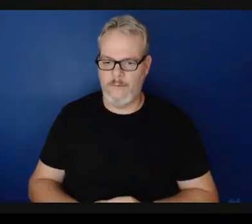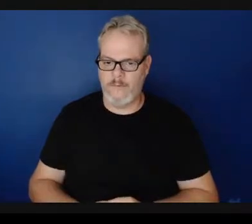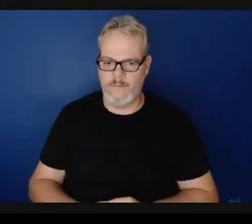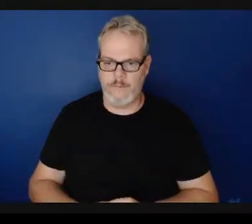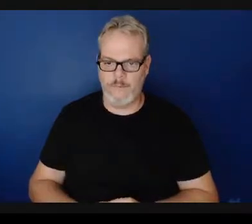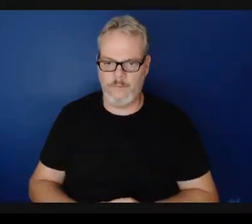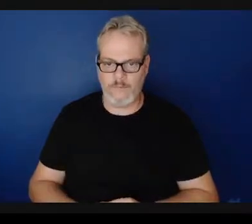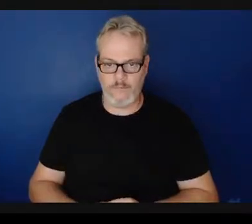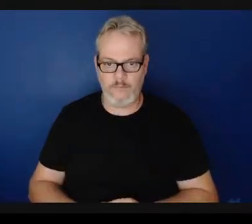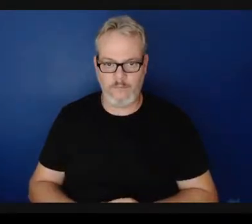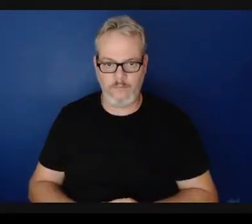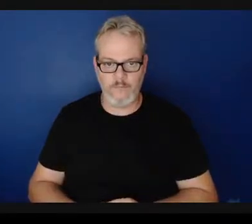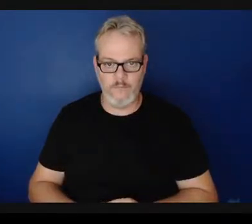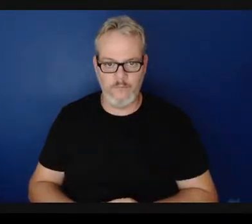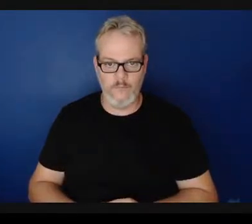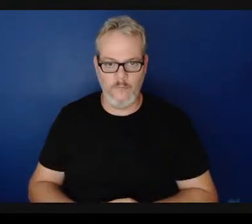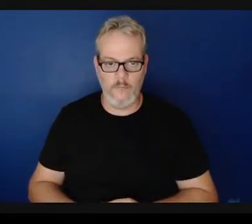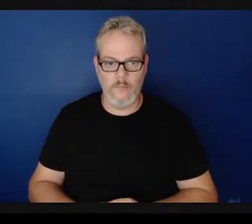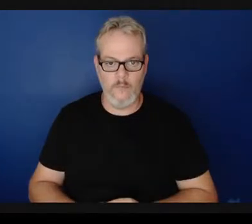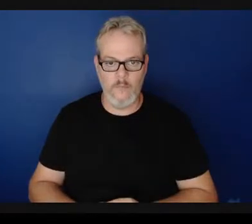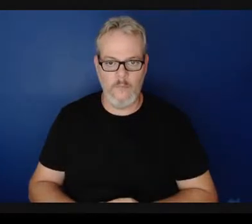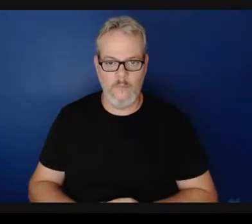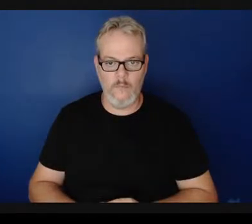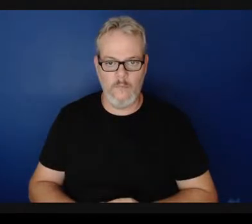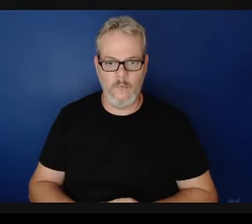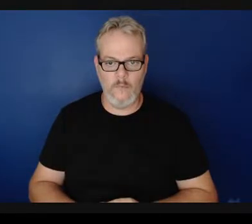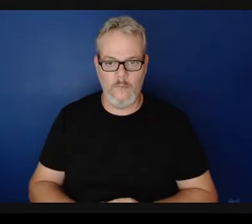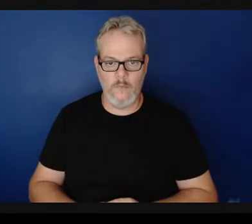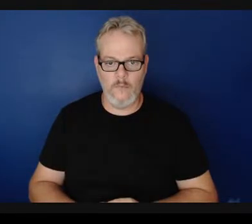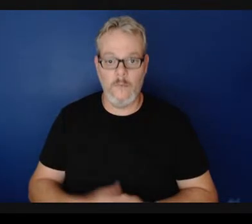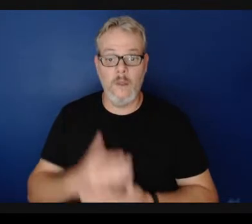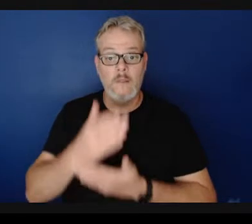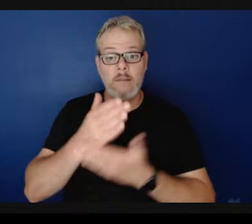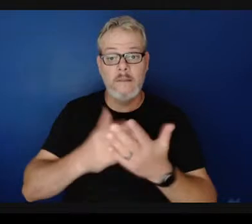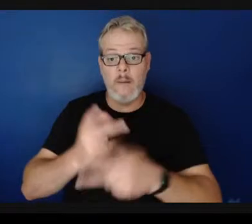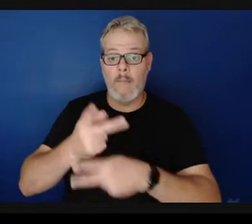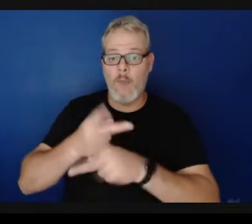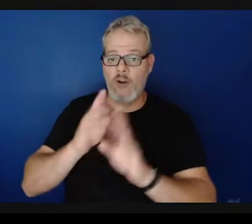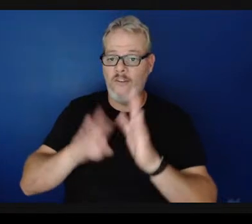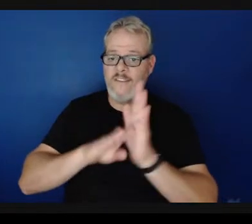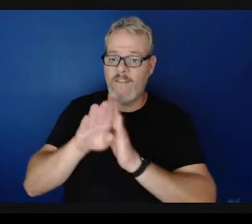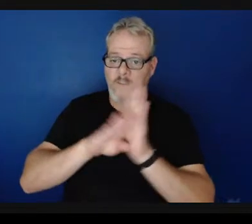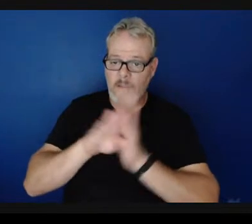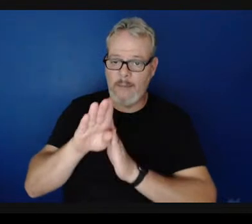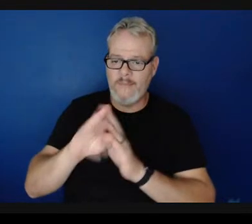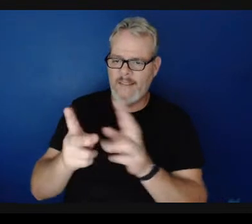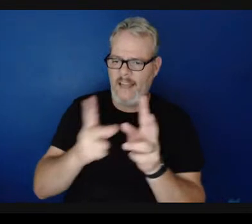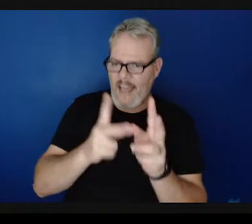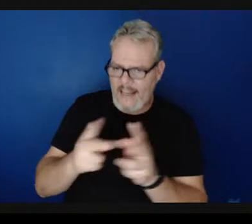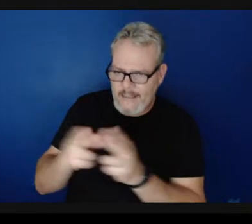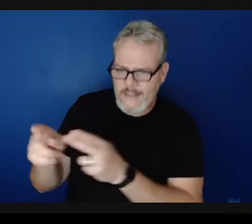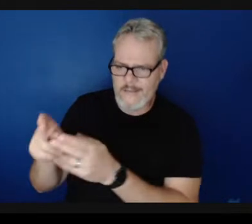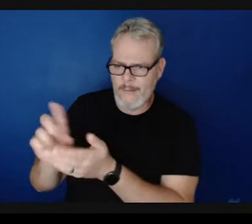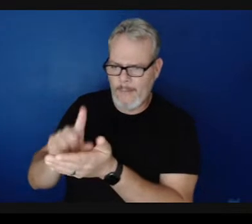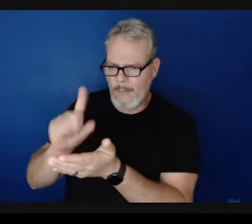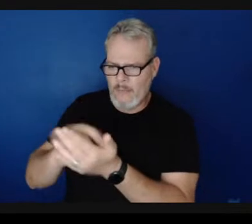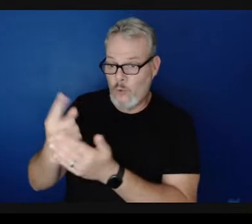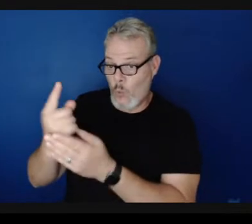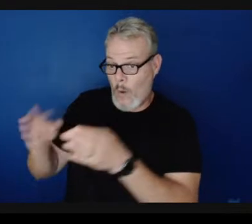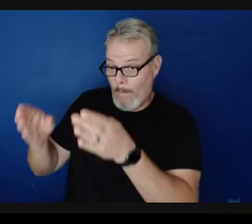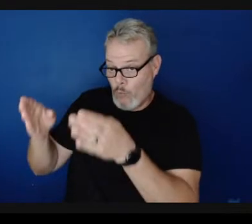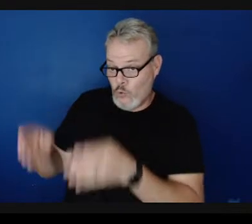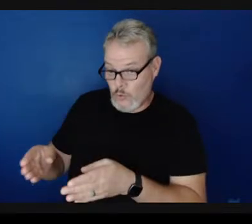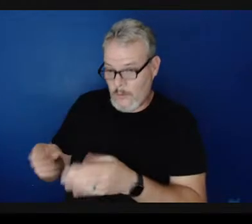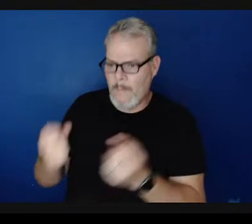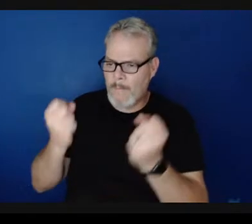So yeah, while some products are developed, edited, and published by one person, many are developed by a small team of staff who ensure